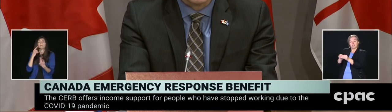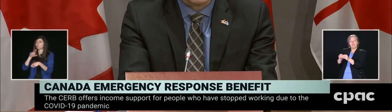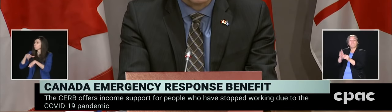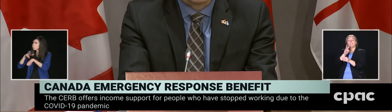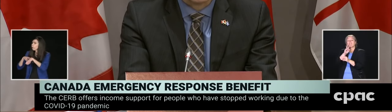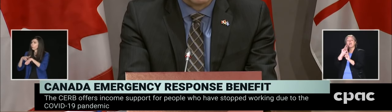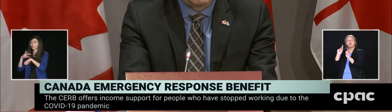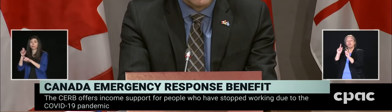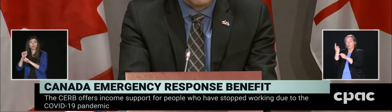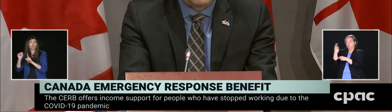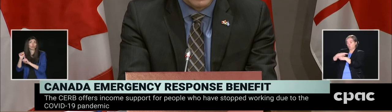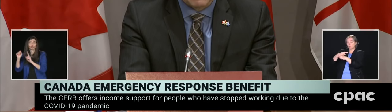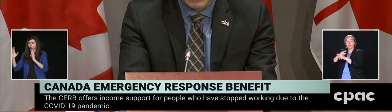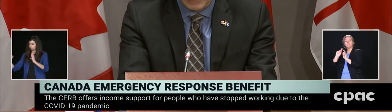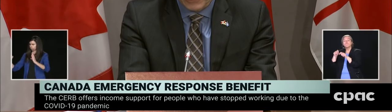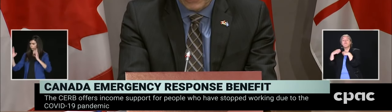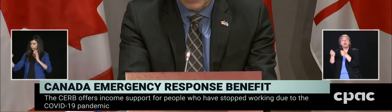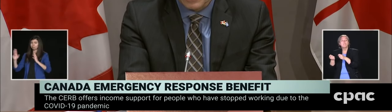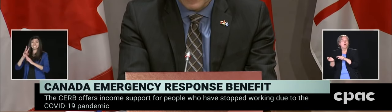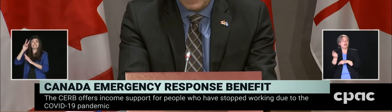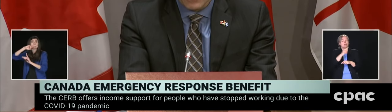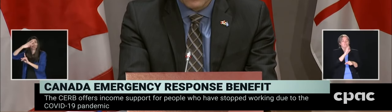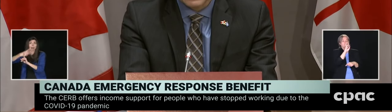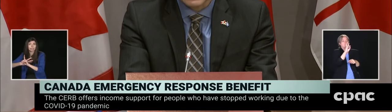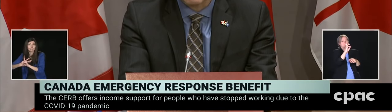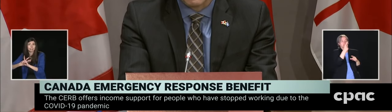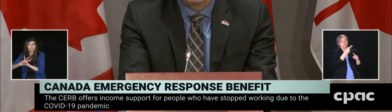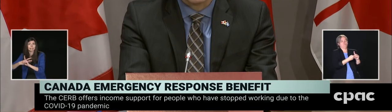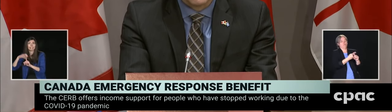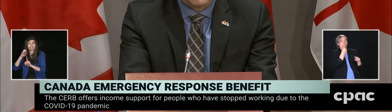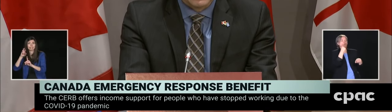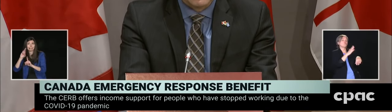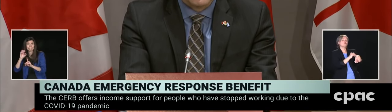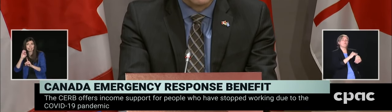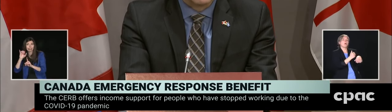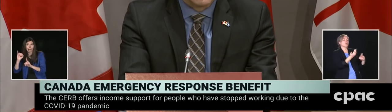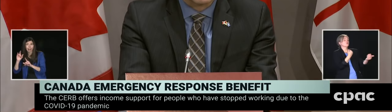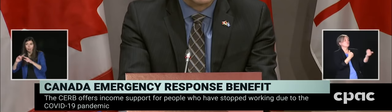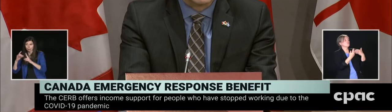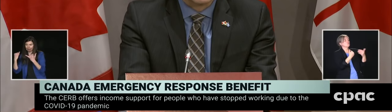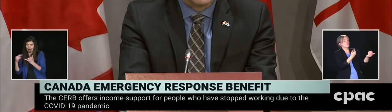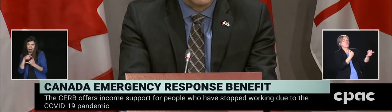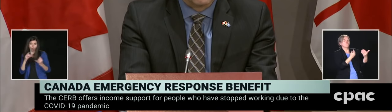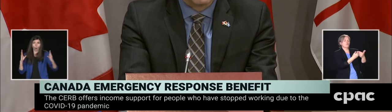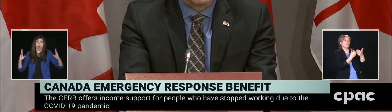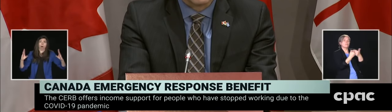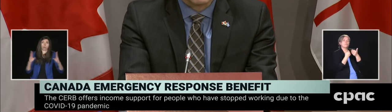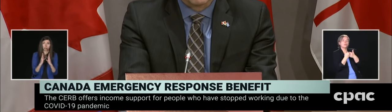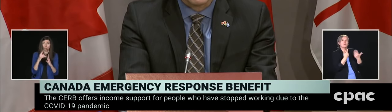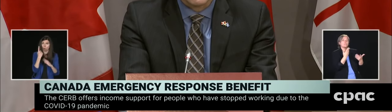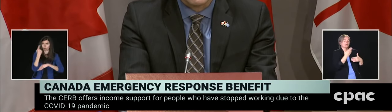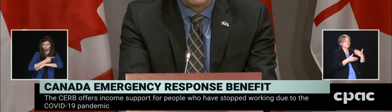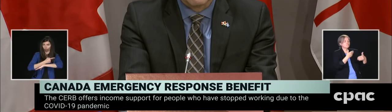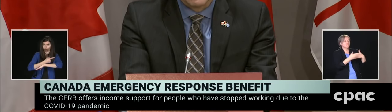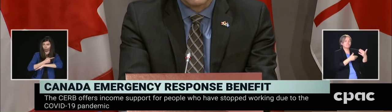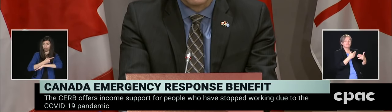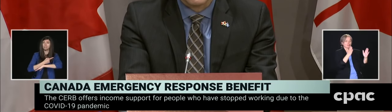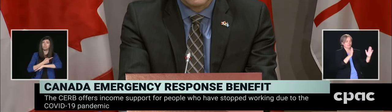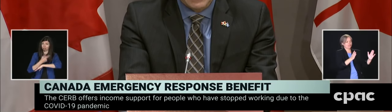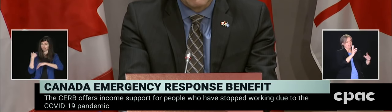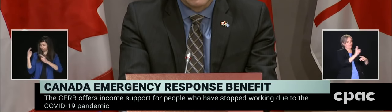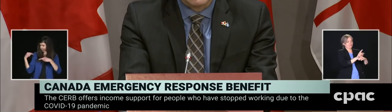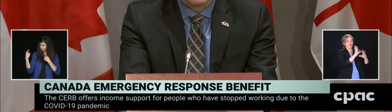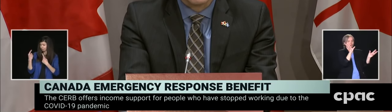employment insurance benefit applications. Since March 15th, we have received over 3.6